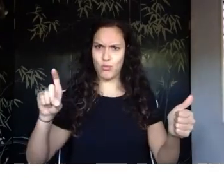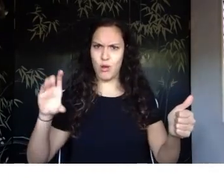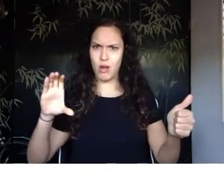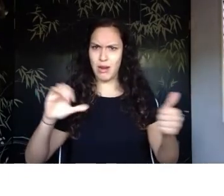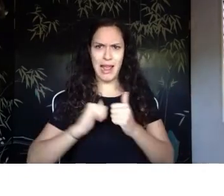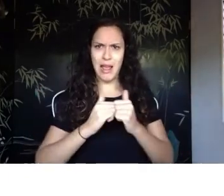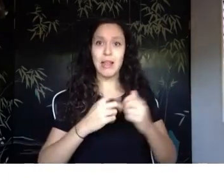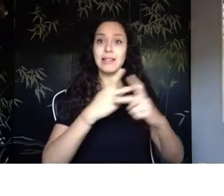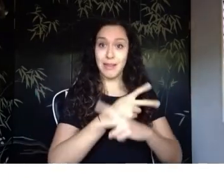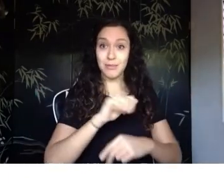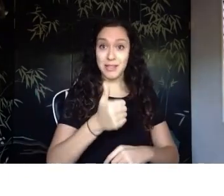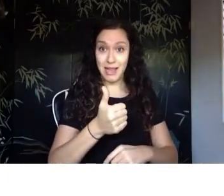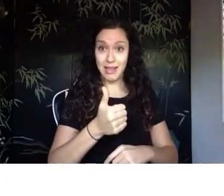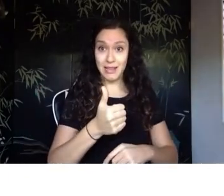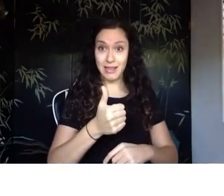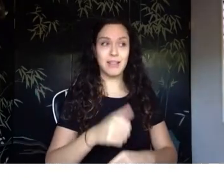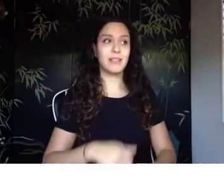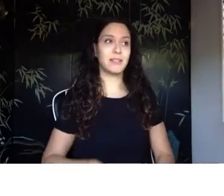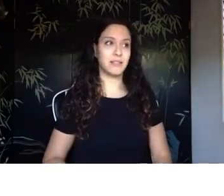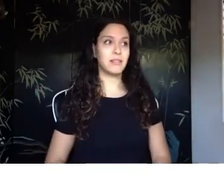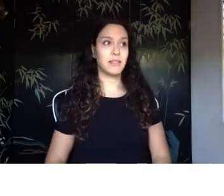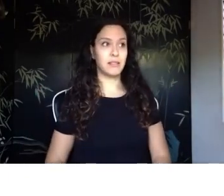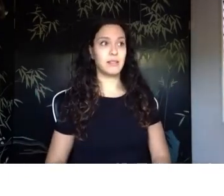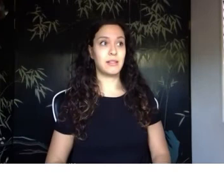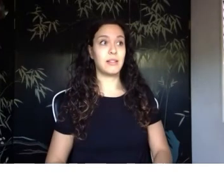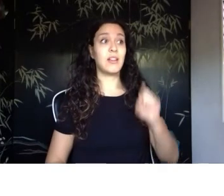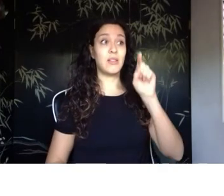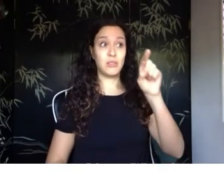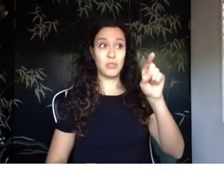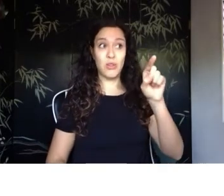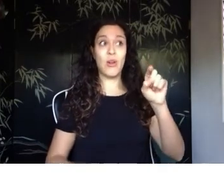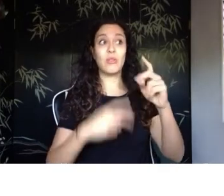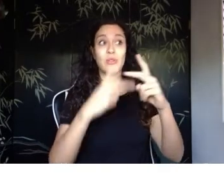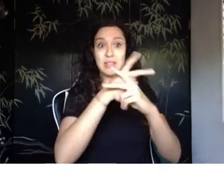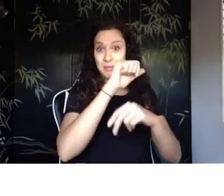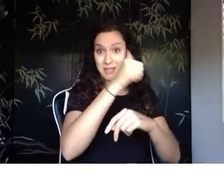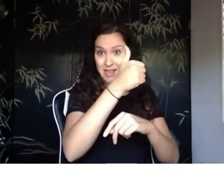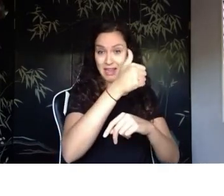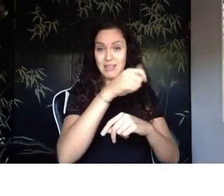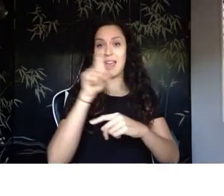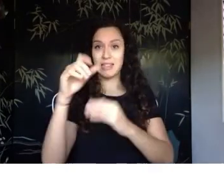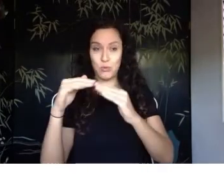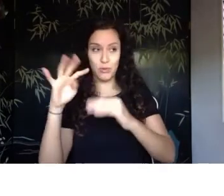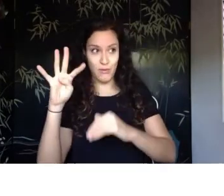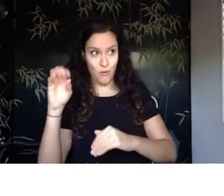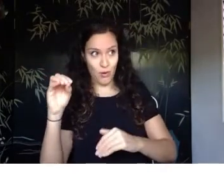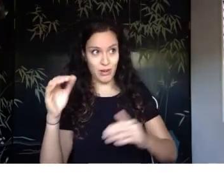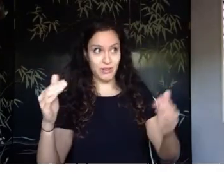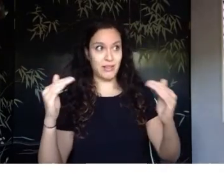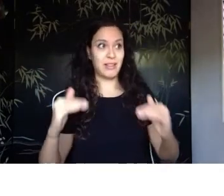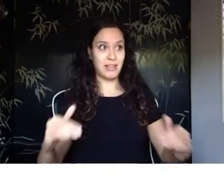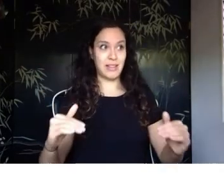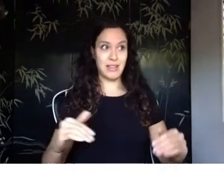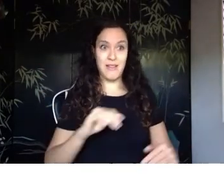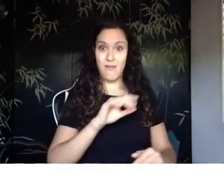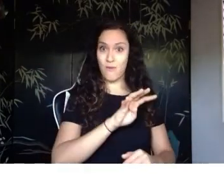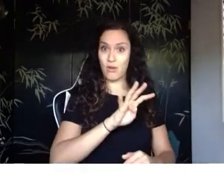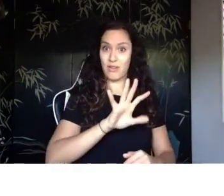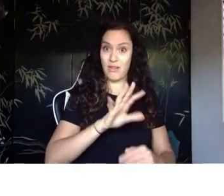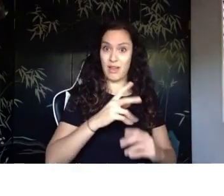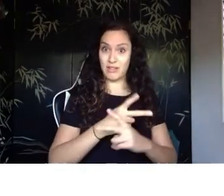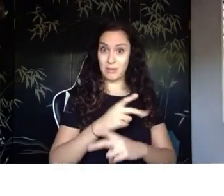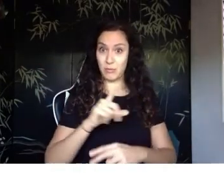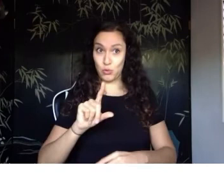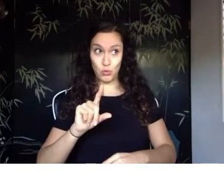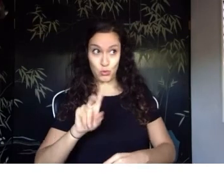this number? I times 10. So times 10, x equals 40. Okay. 45 to